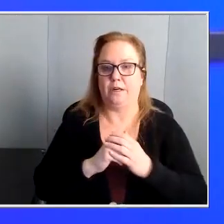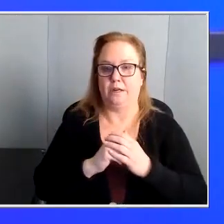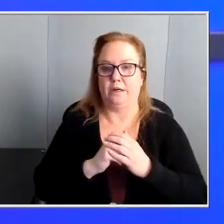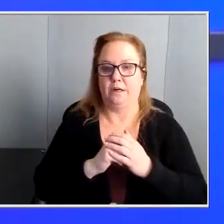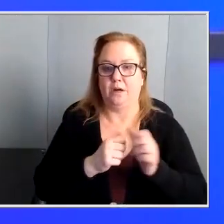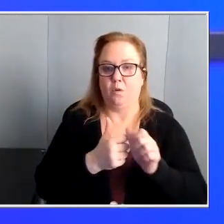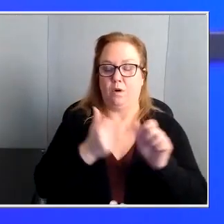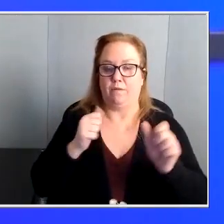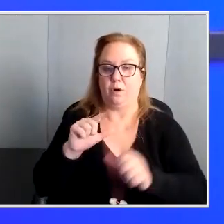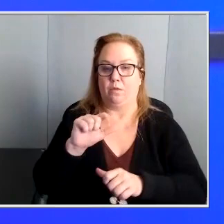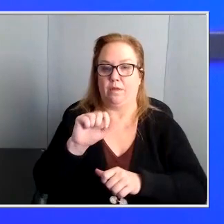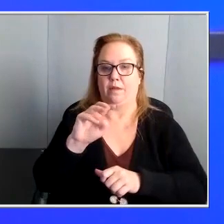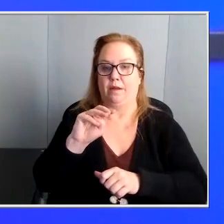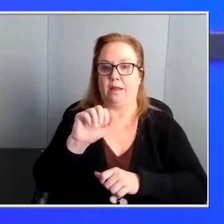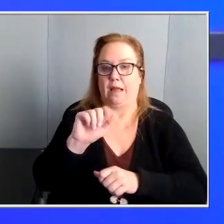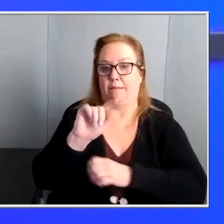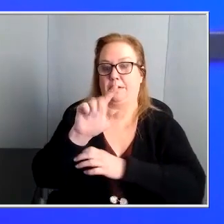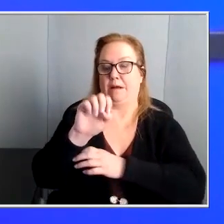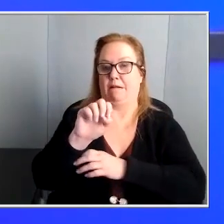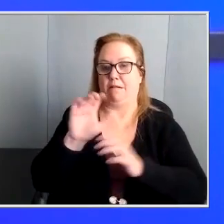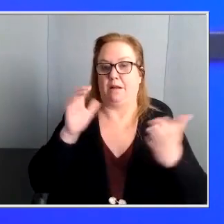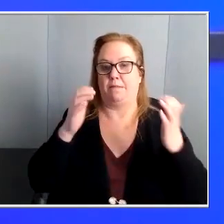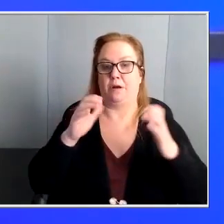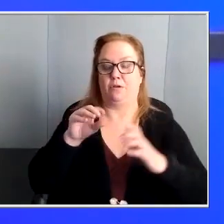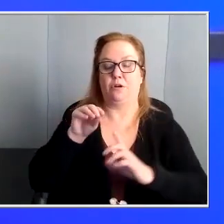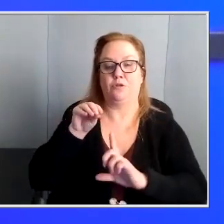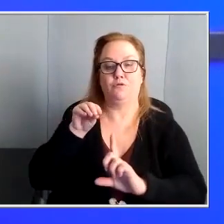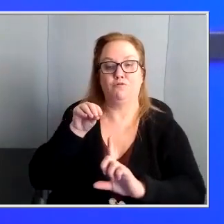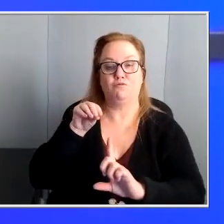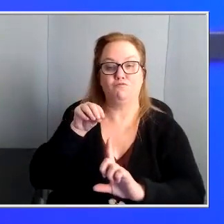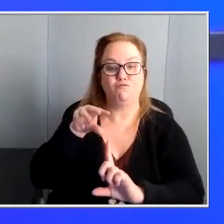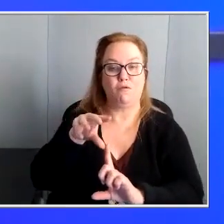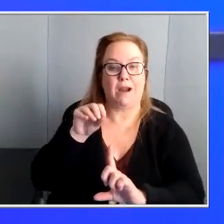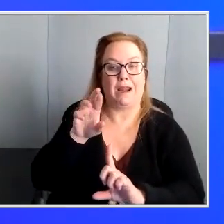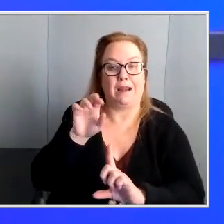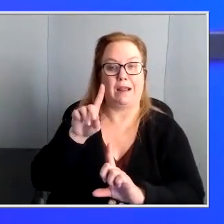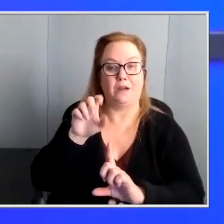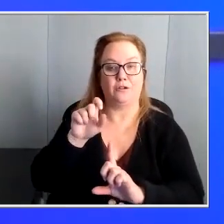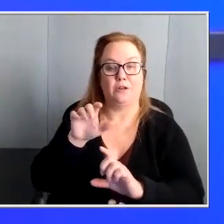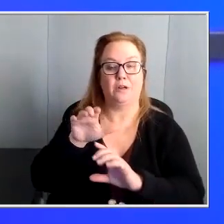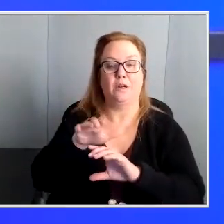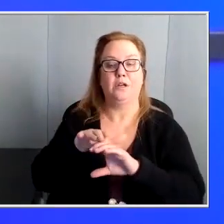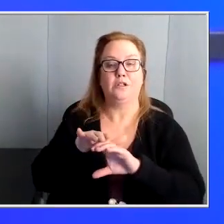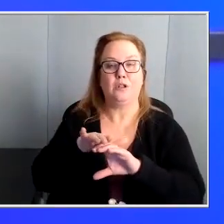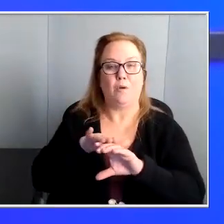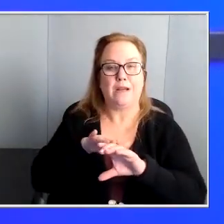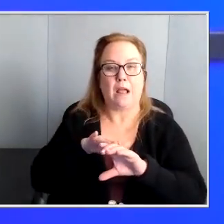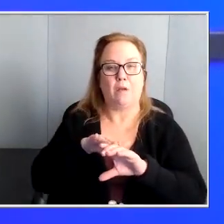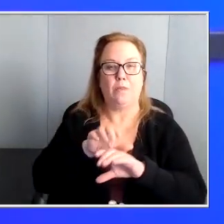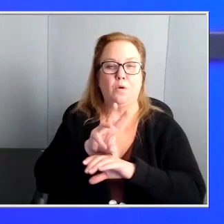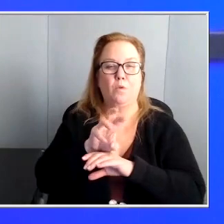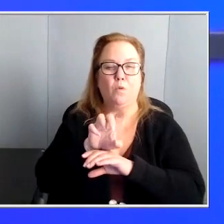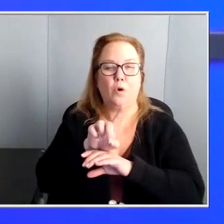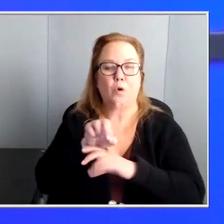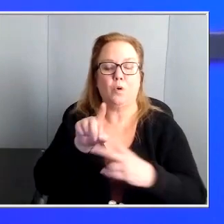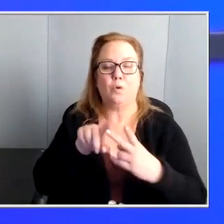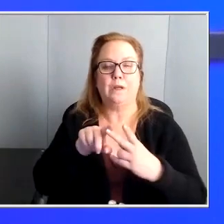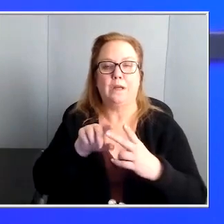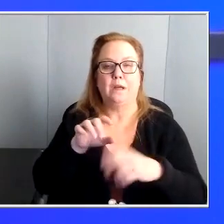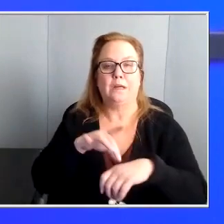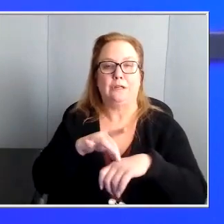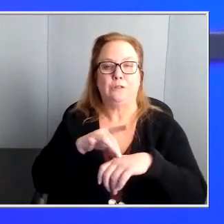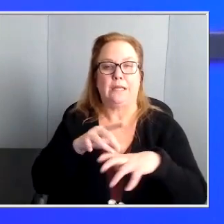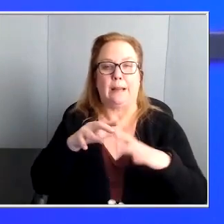with GammaTile compared to traditional radiation is the potential for slowing down wound healing, skin